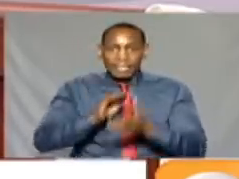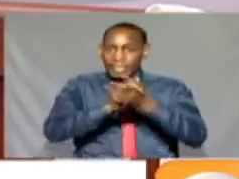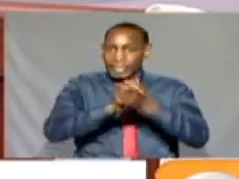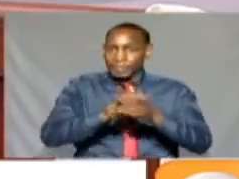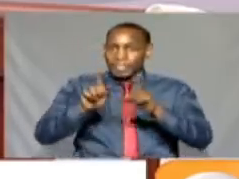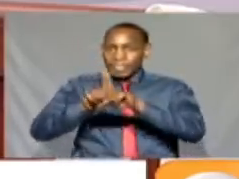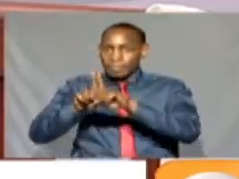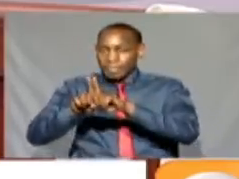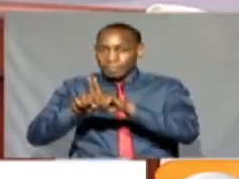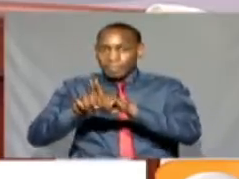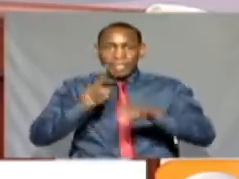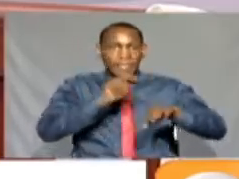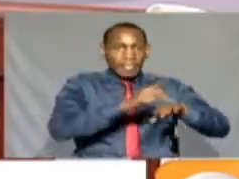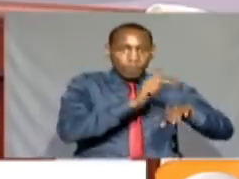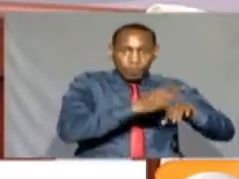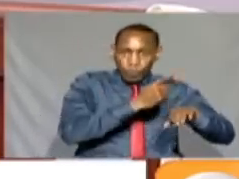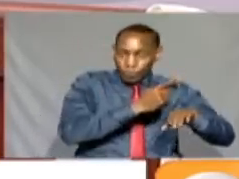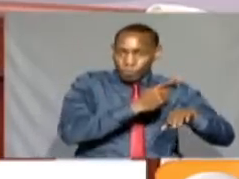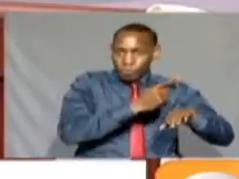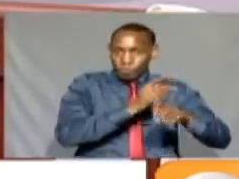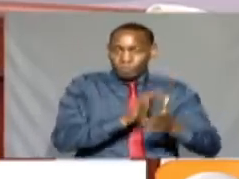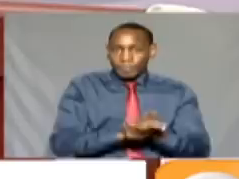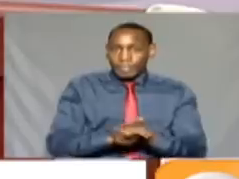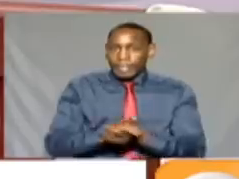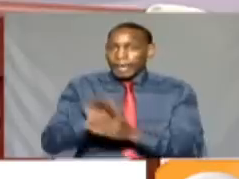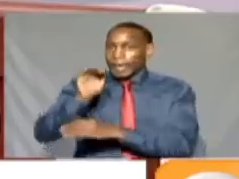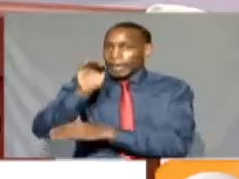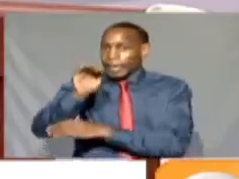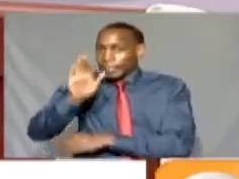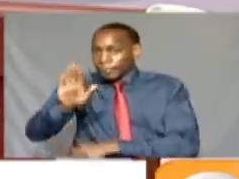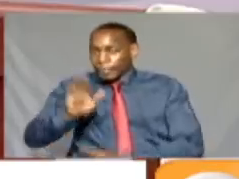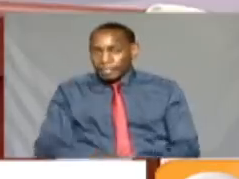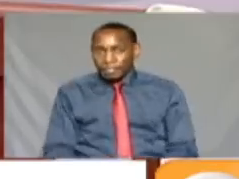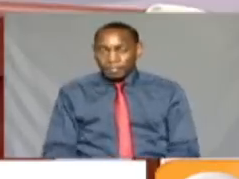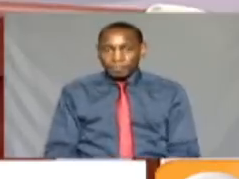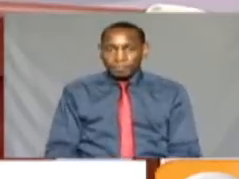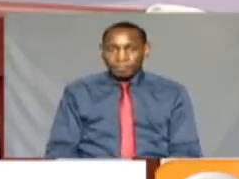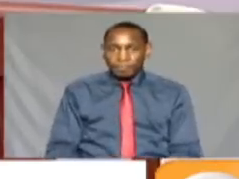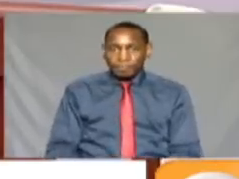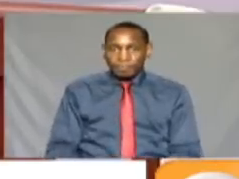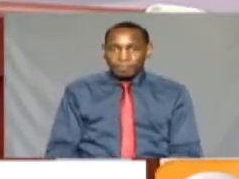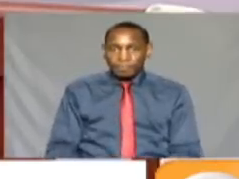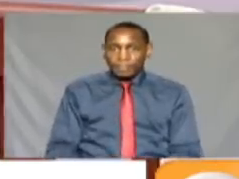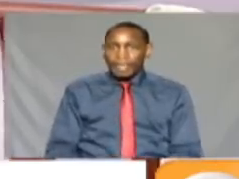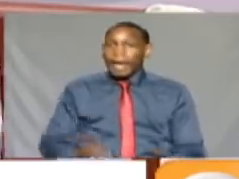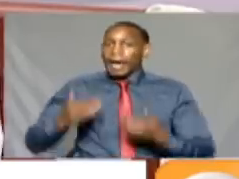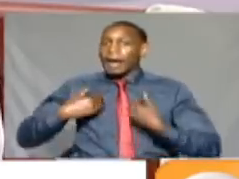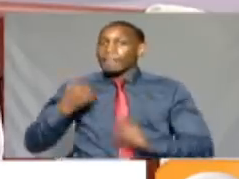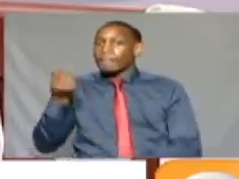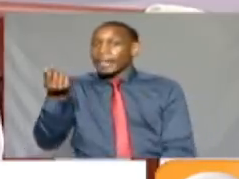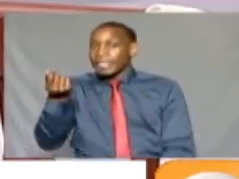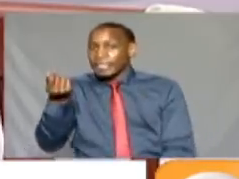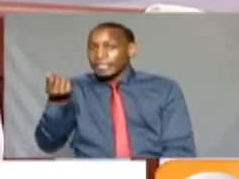sounds the bull from Aski Kuyus. Yeah? Yes. They ask you, be ore, when I be